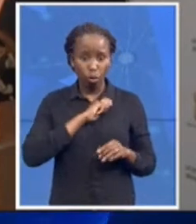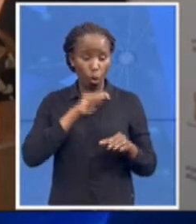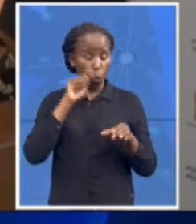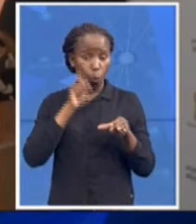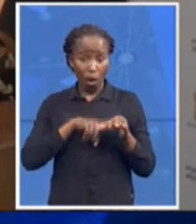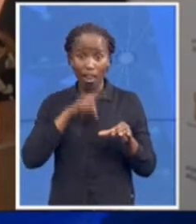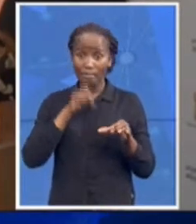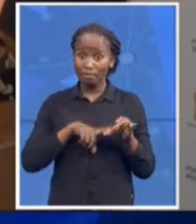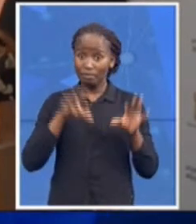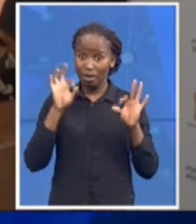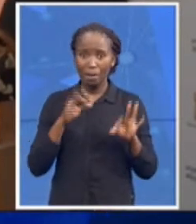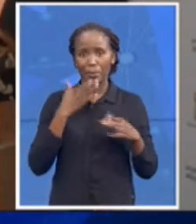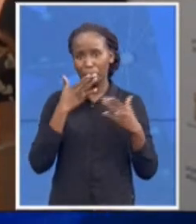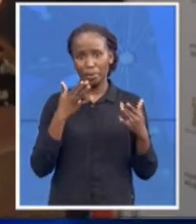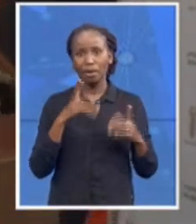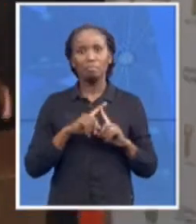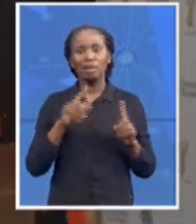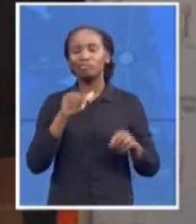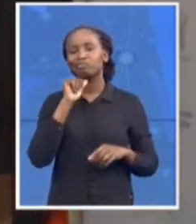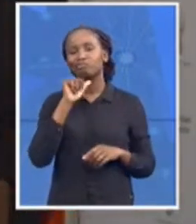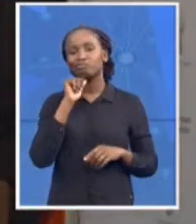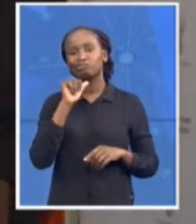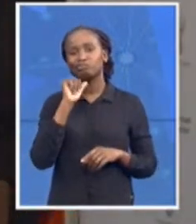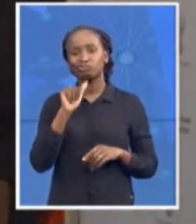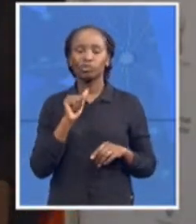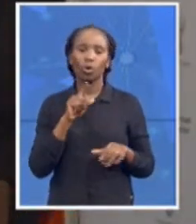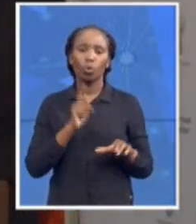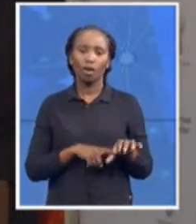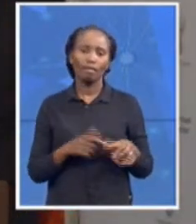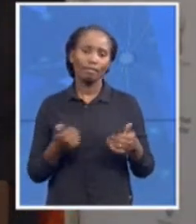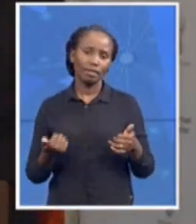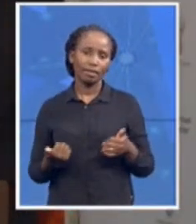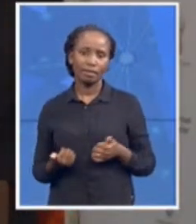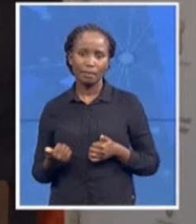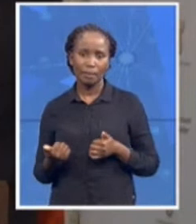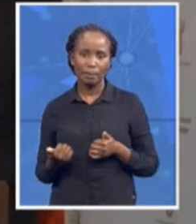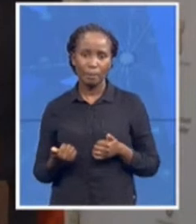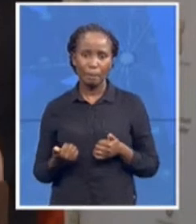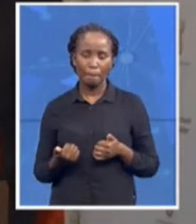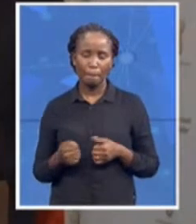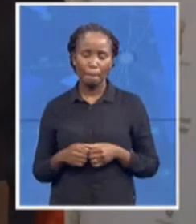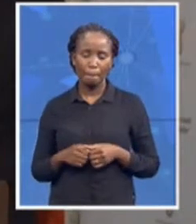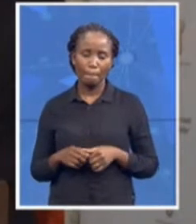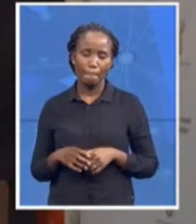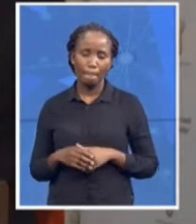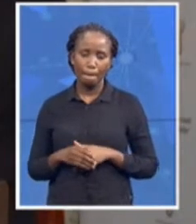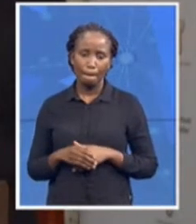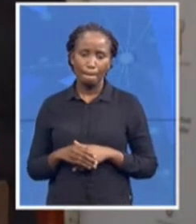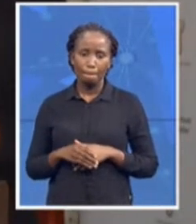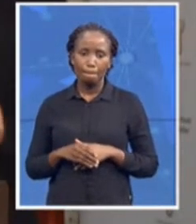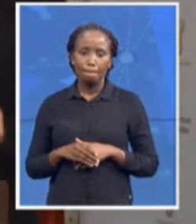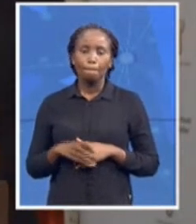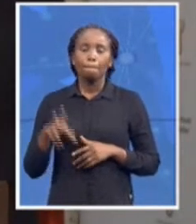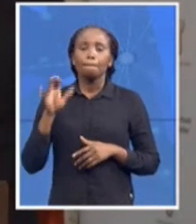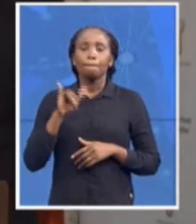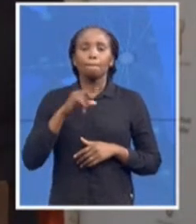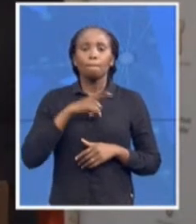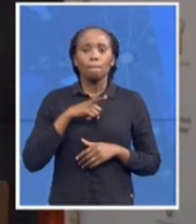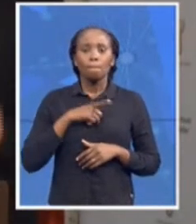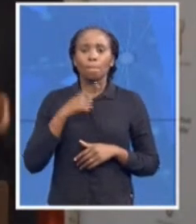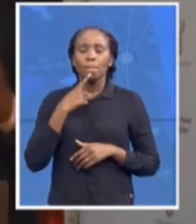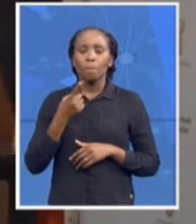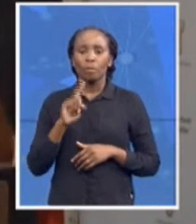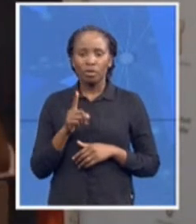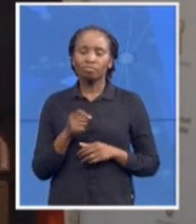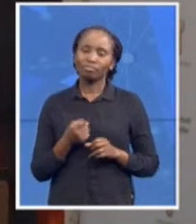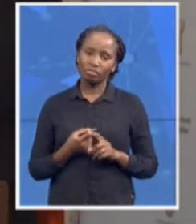specific requirements that compliant wanted them to meet. Hence we are saying that it was irregular, because if they were non-compliant